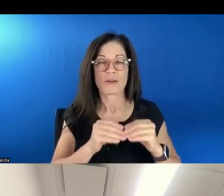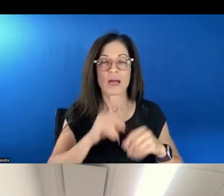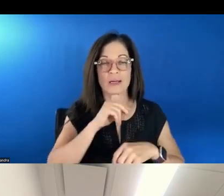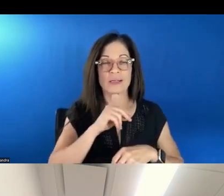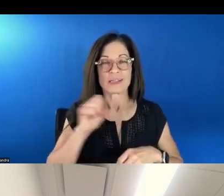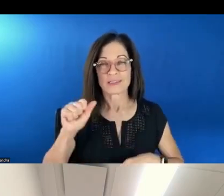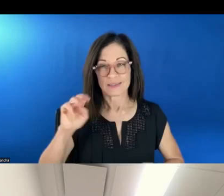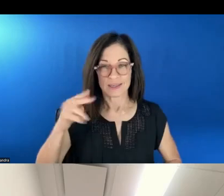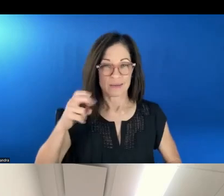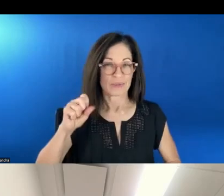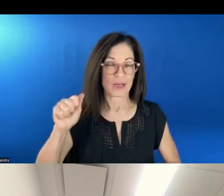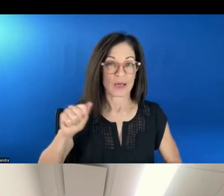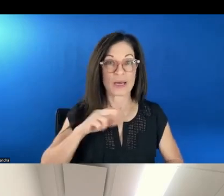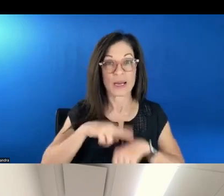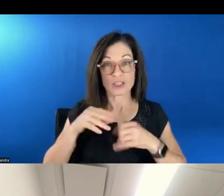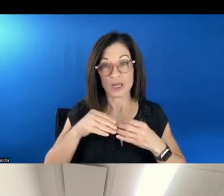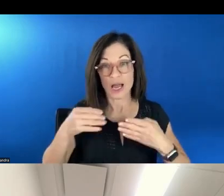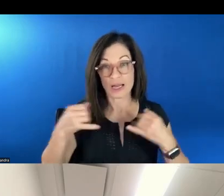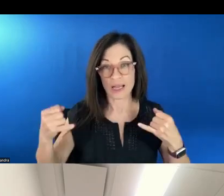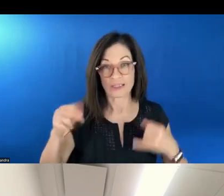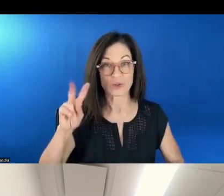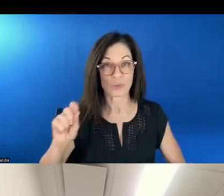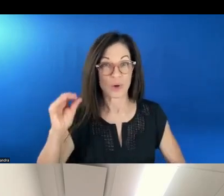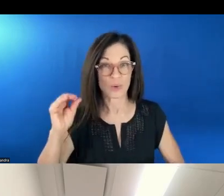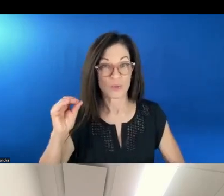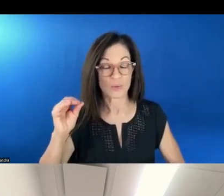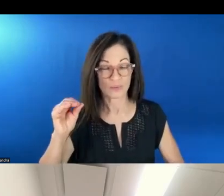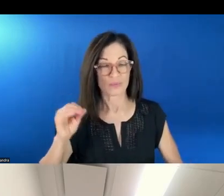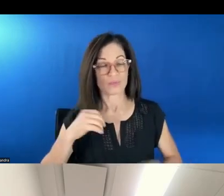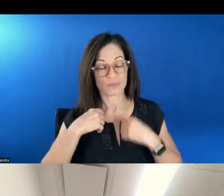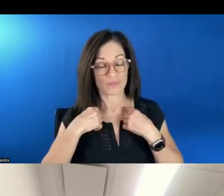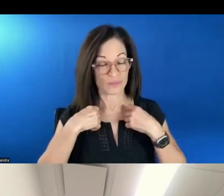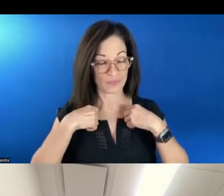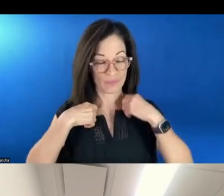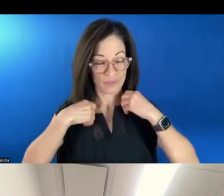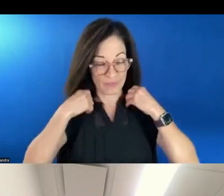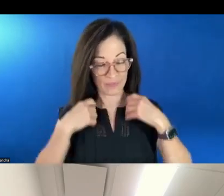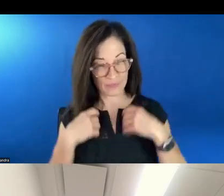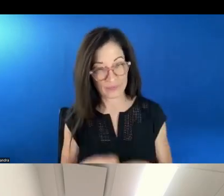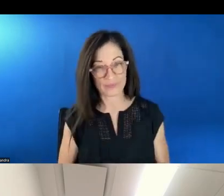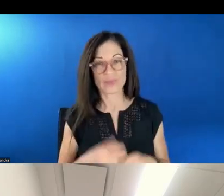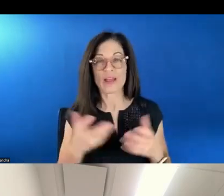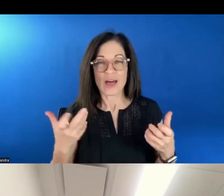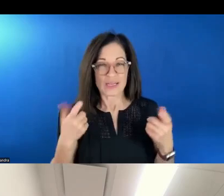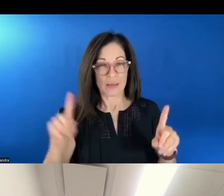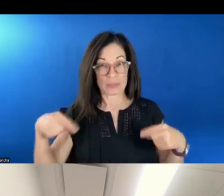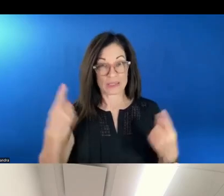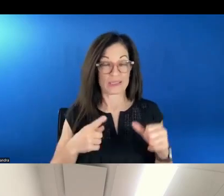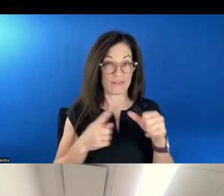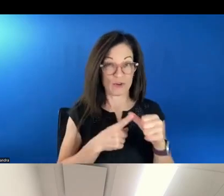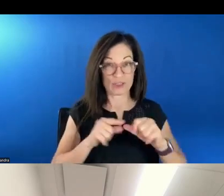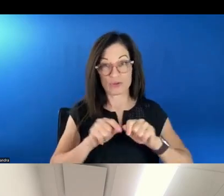Guidelines 2.0. A lot has been accomplished since the original release of the guidelines